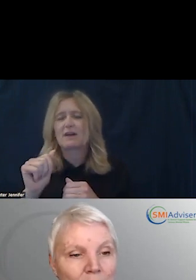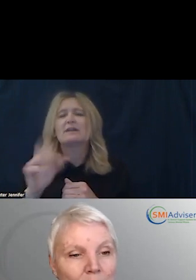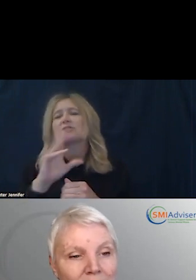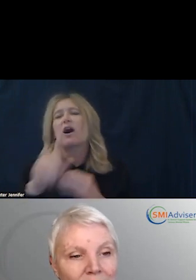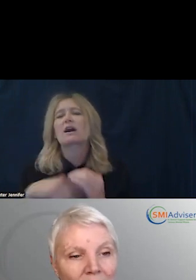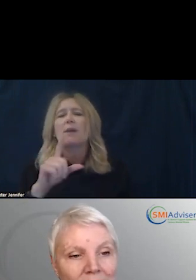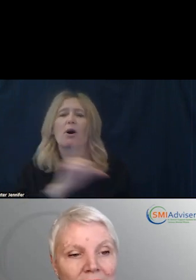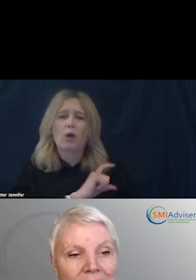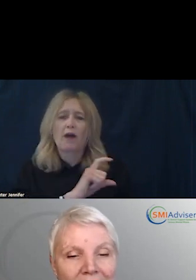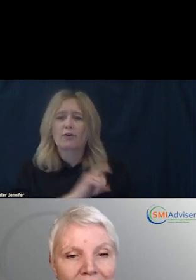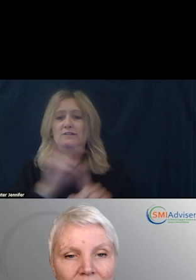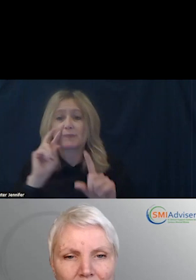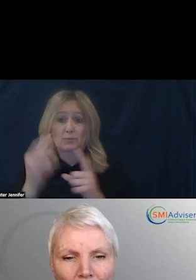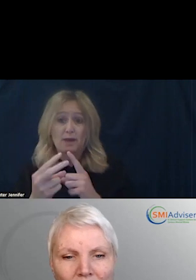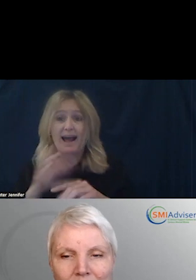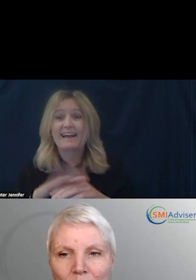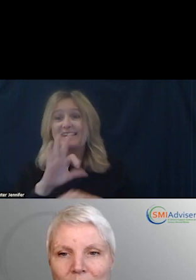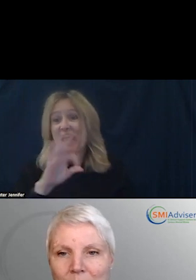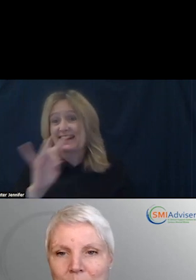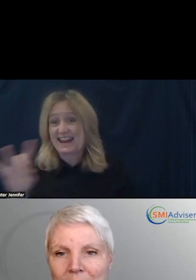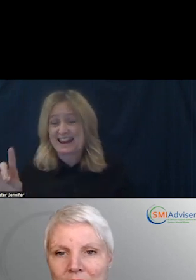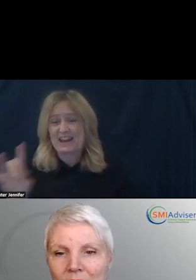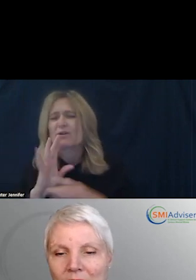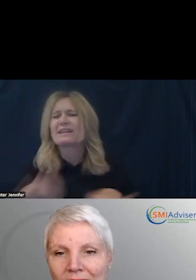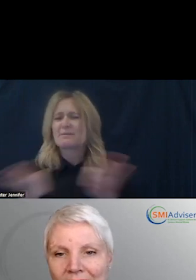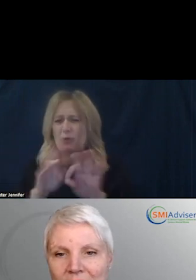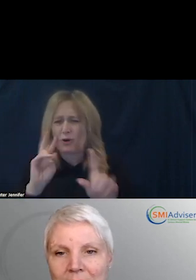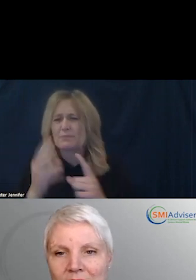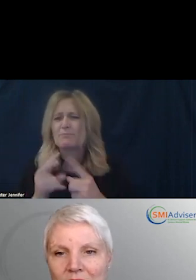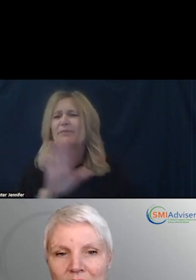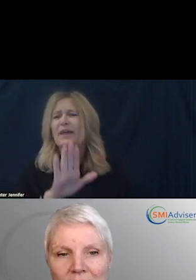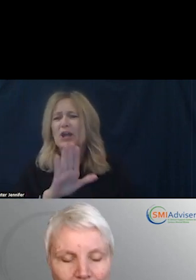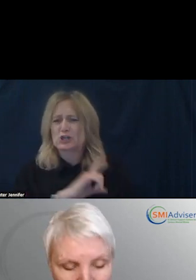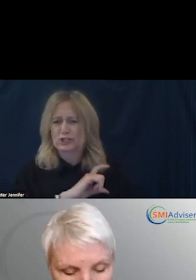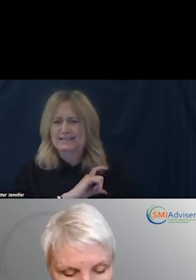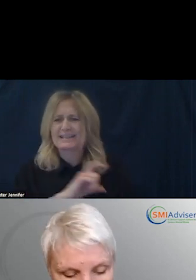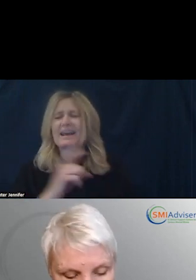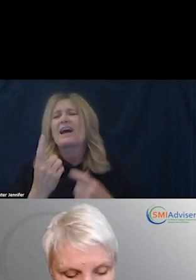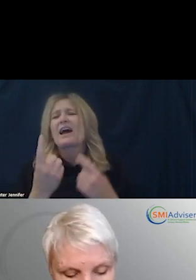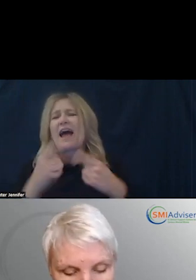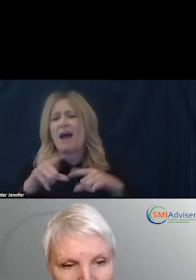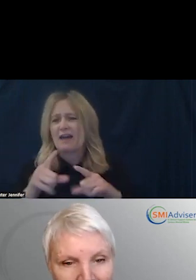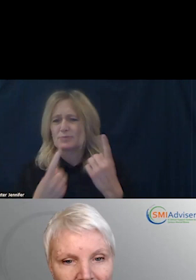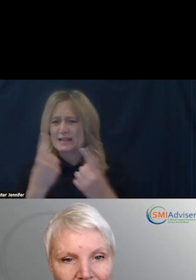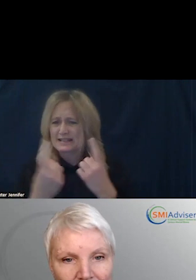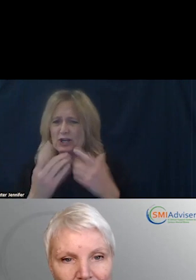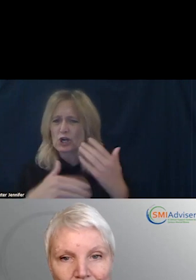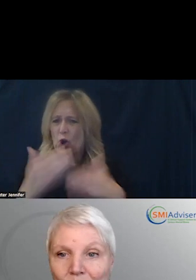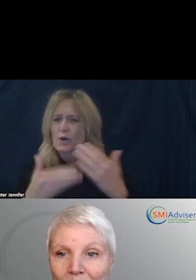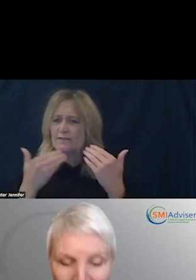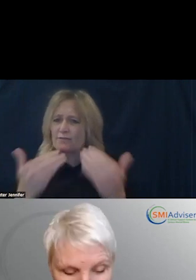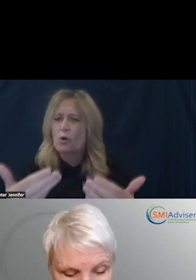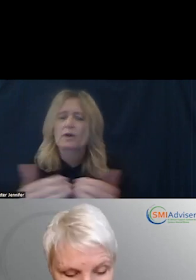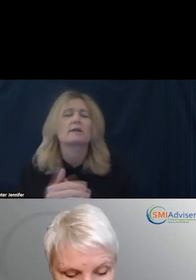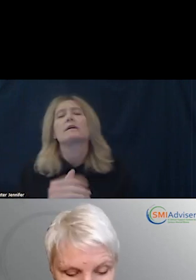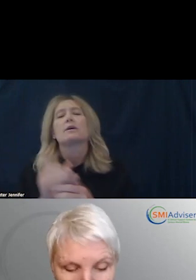enforcement perspective on 988, an important perspective that has to be considered as we move forward, and really brings us to what